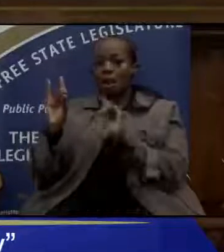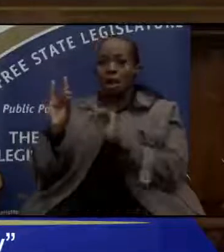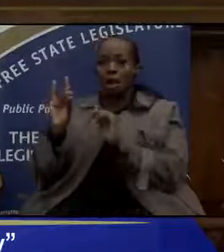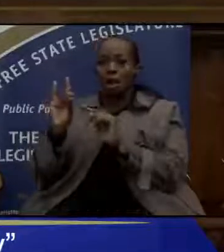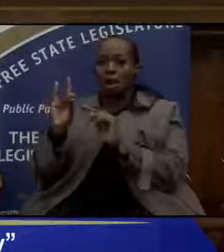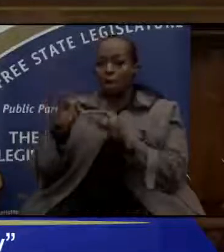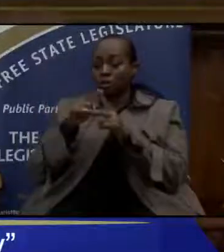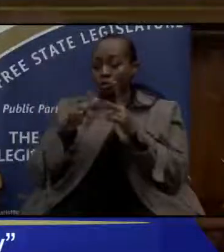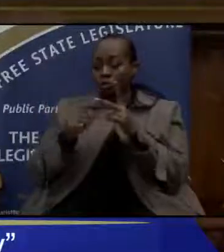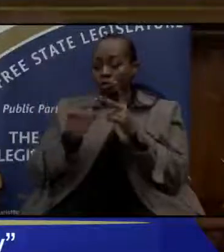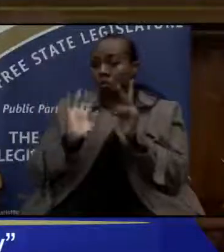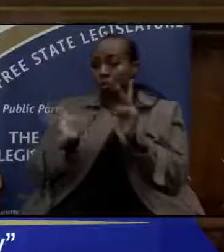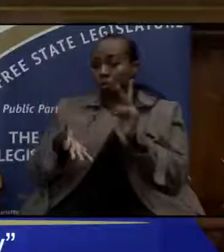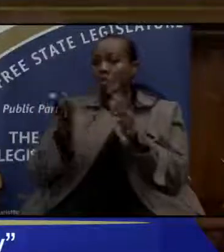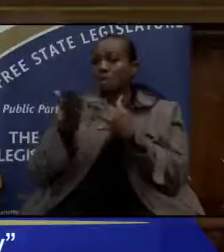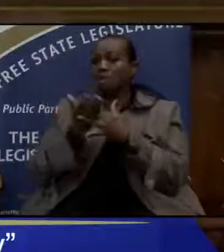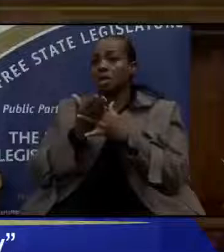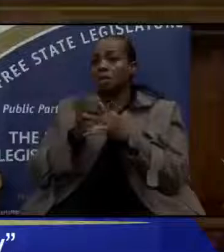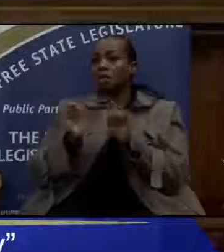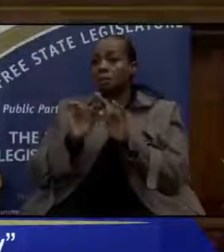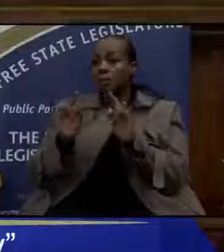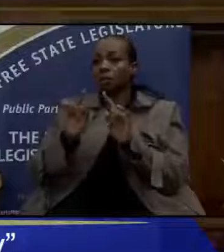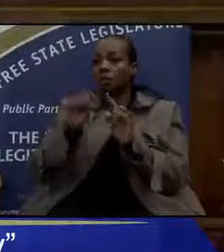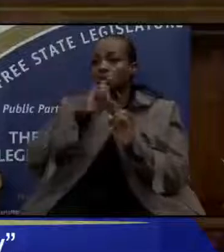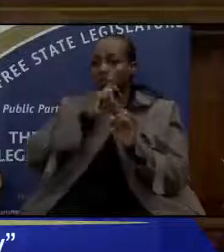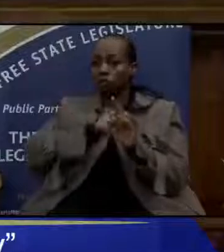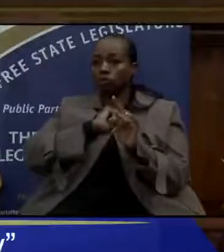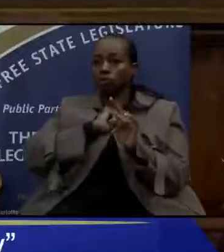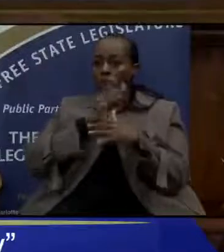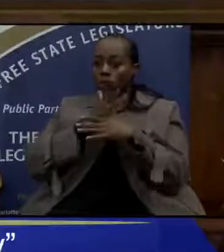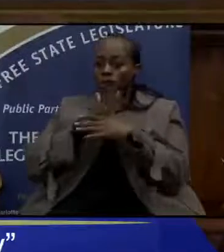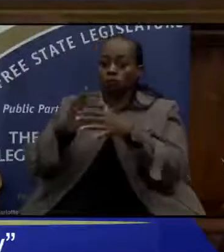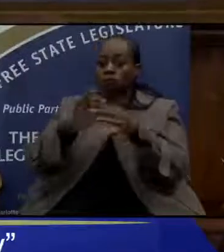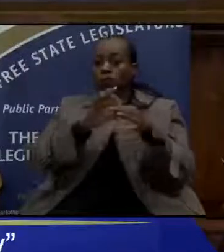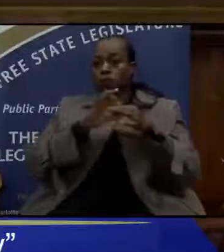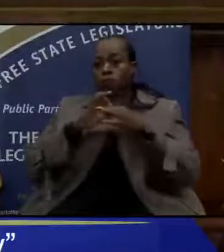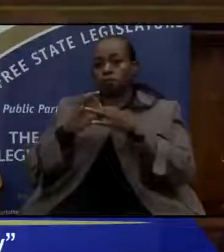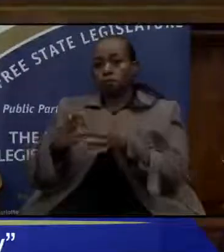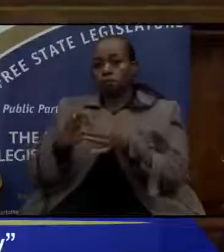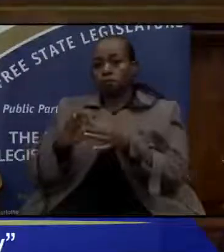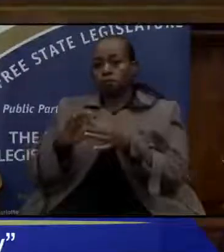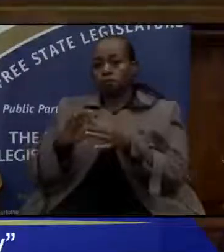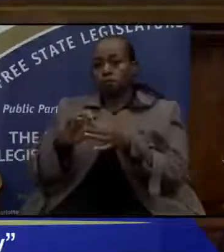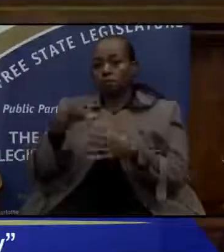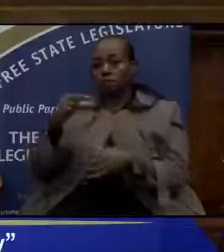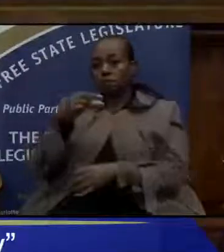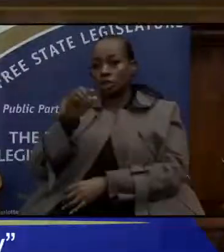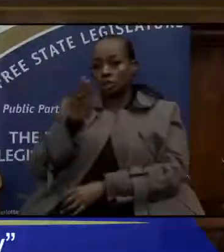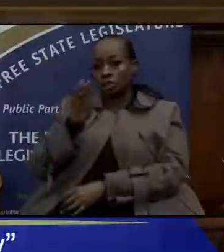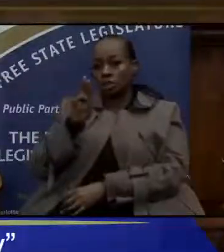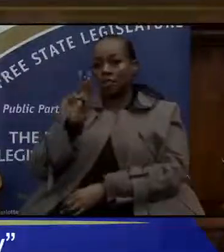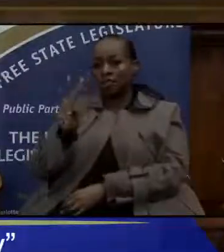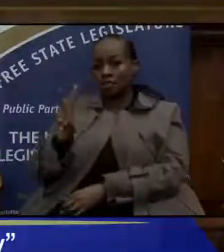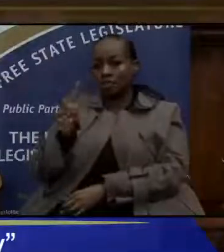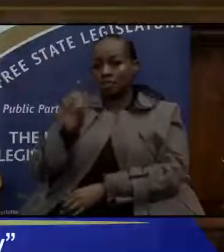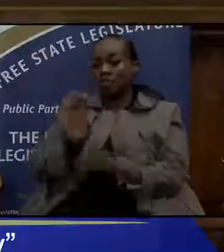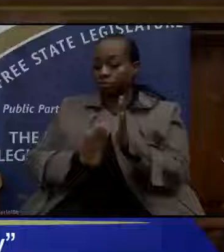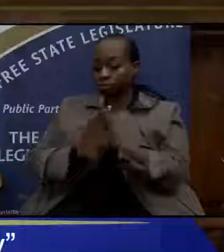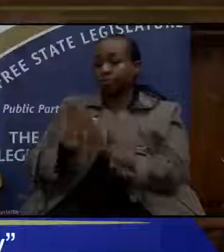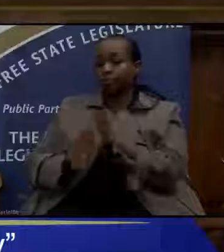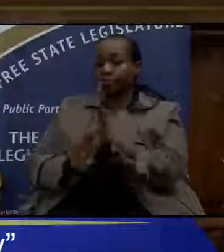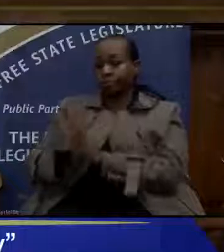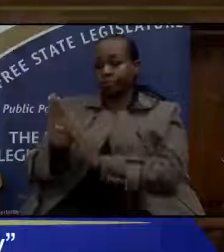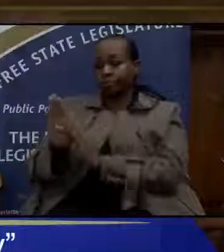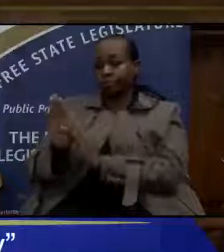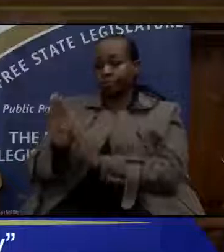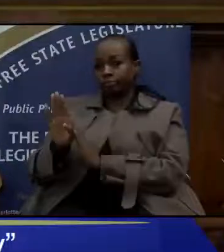tseno tse pedi fela, but we must fight together this thing of gender-based violence. It is increasing. Ke ka ho re